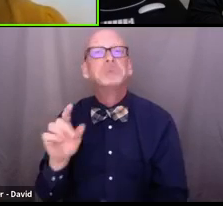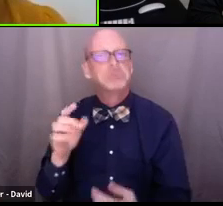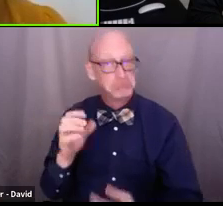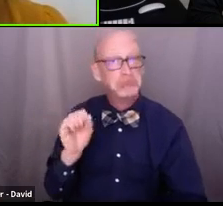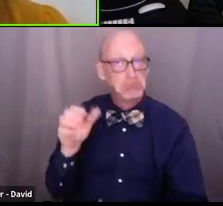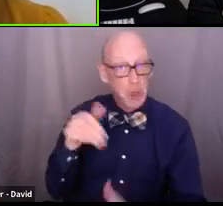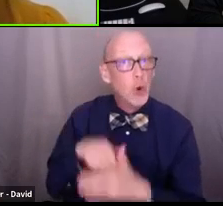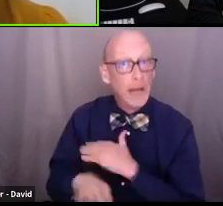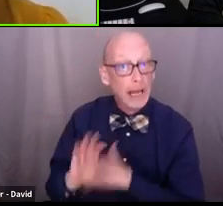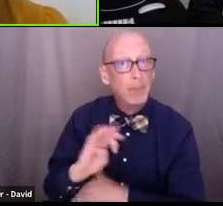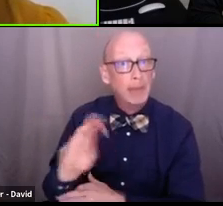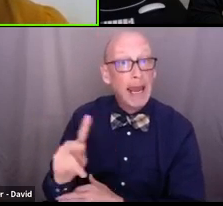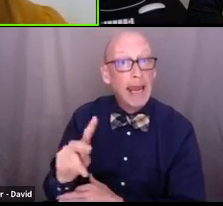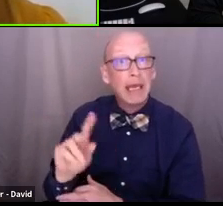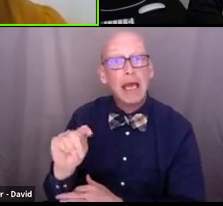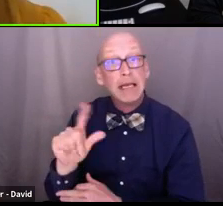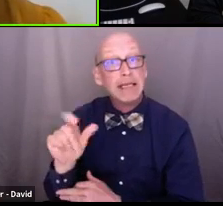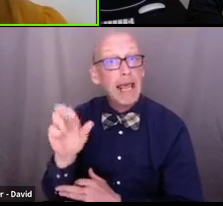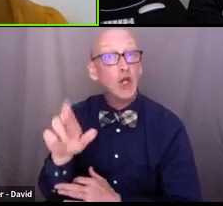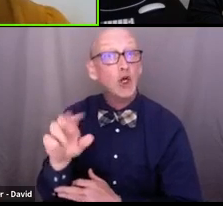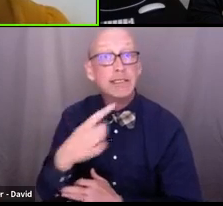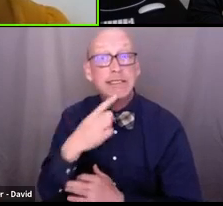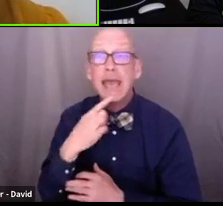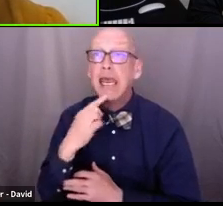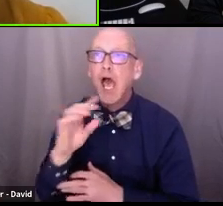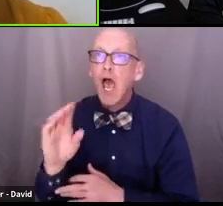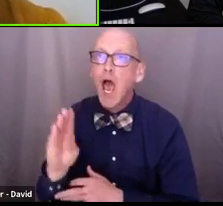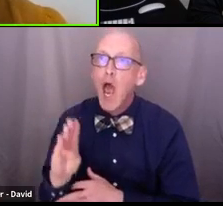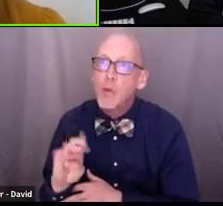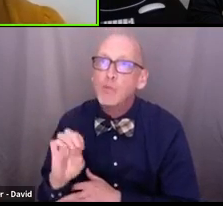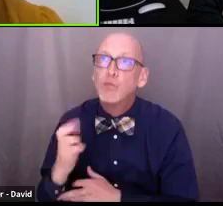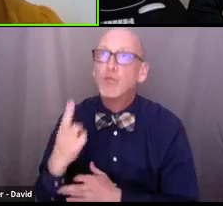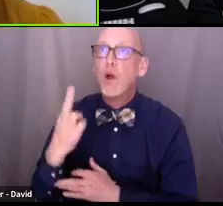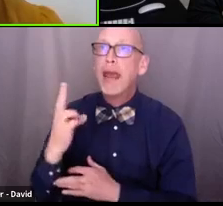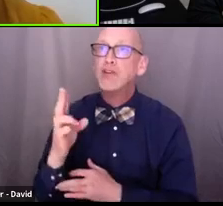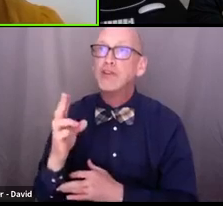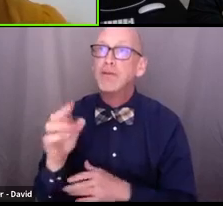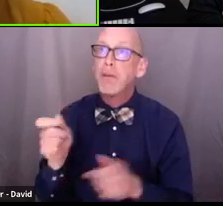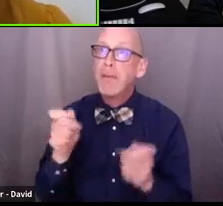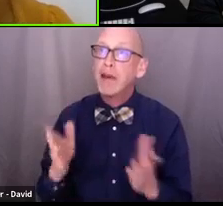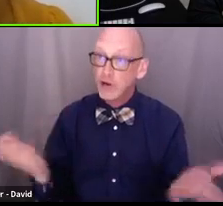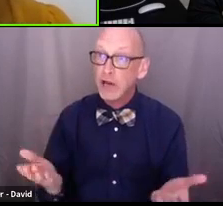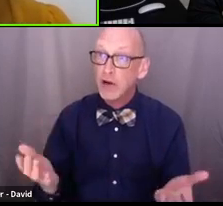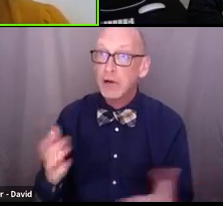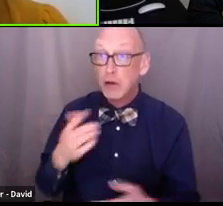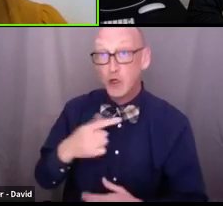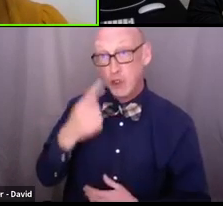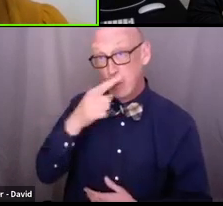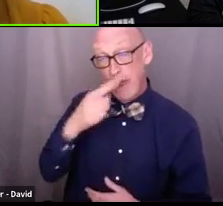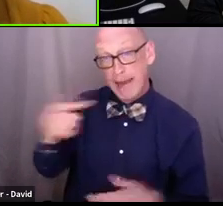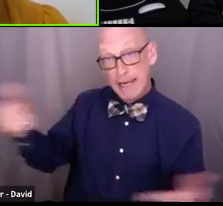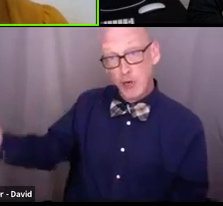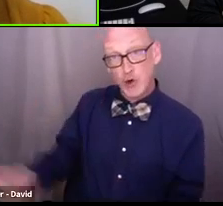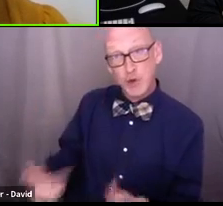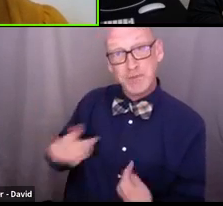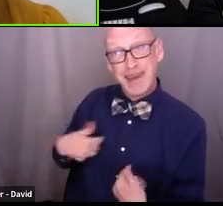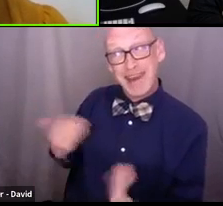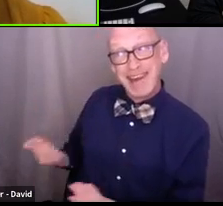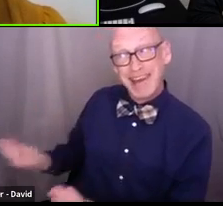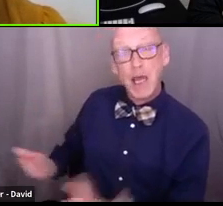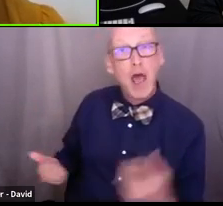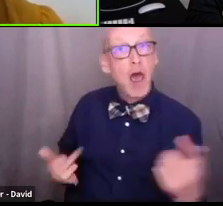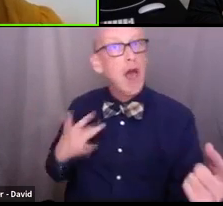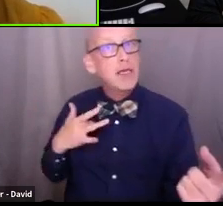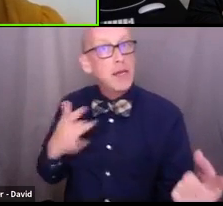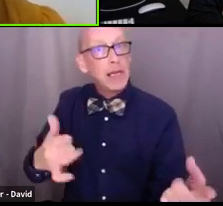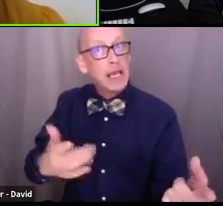And you say, is the branch manager here? I'd like for you to introduce me. And typically they're so happy to do so.